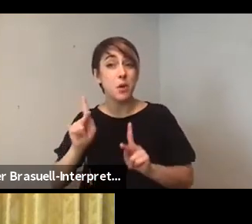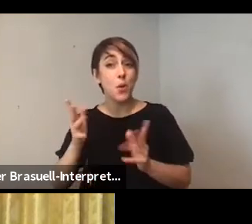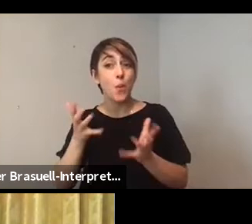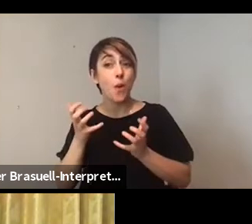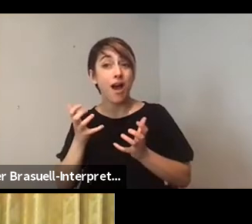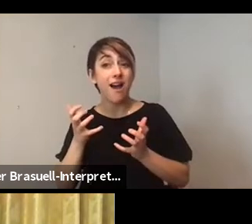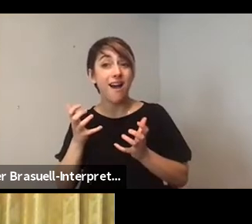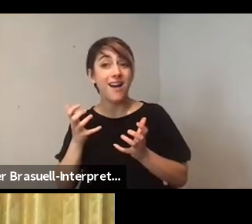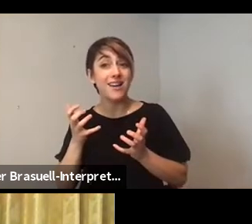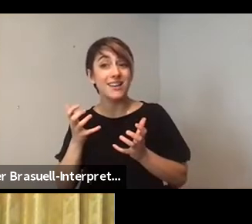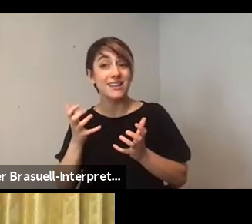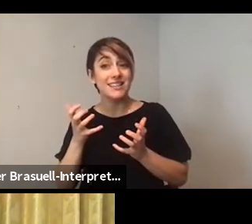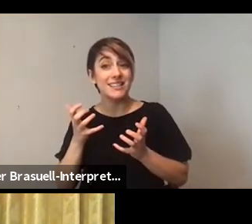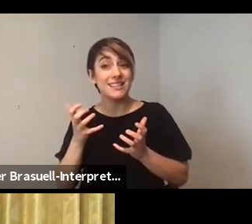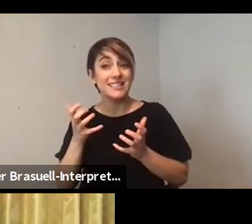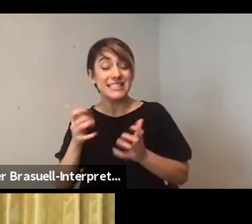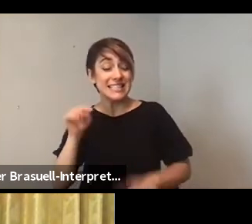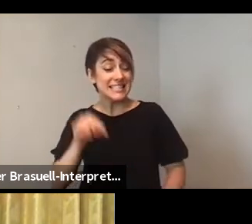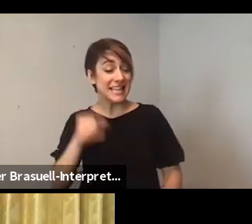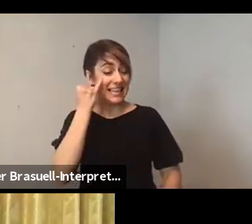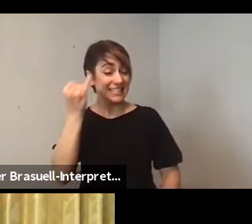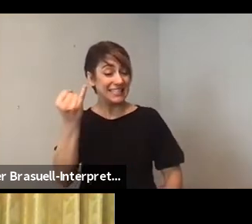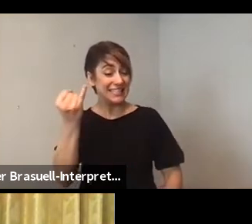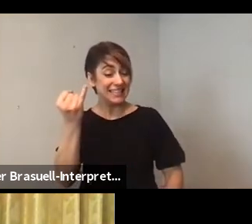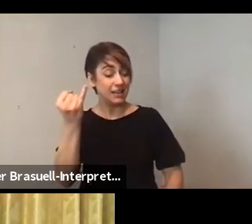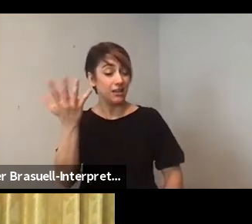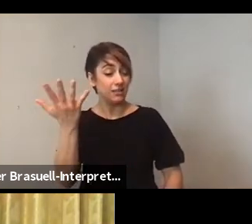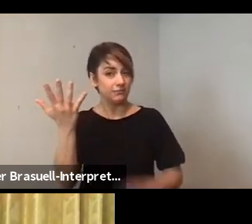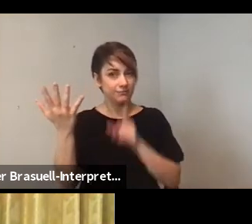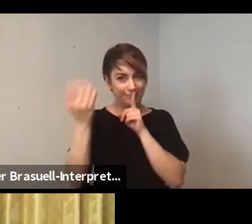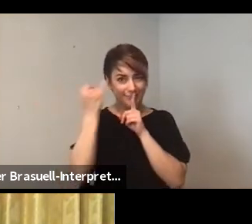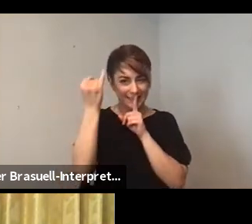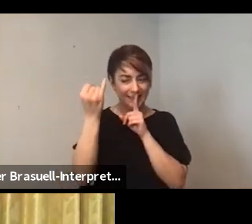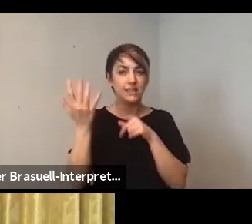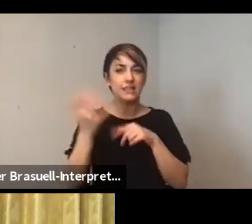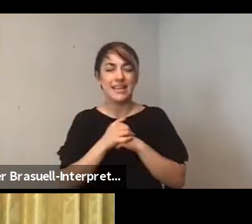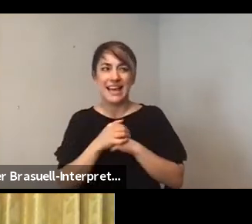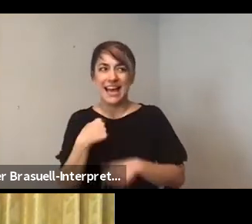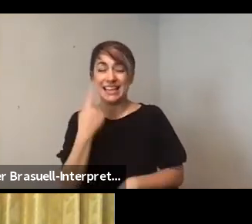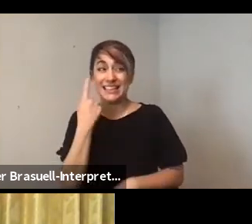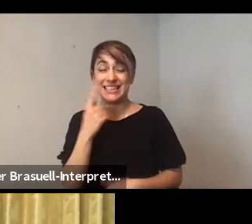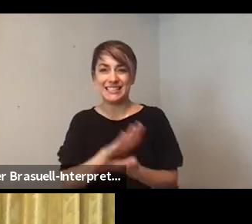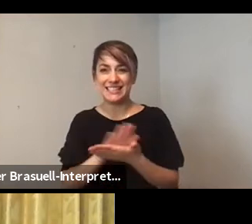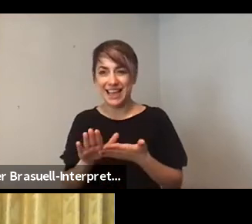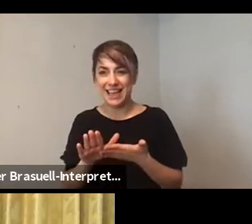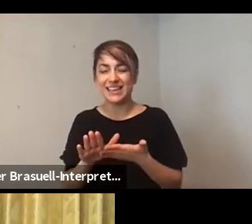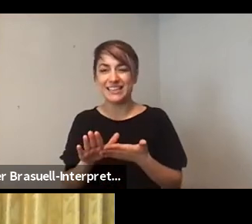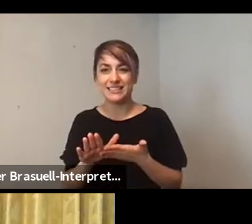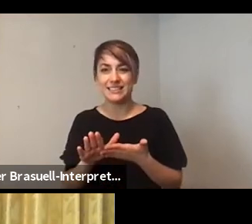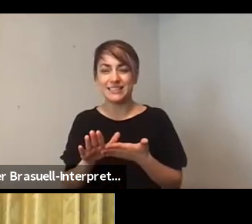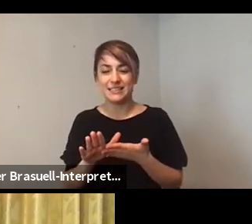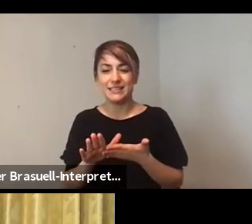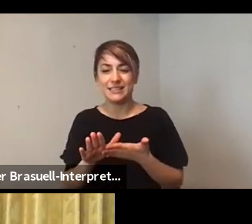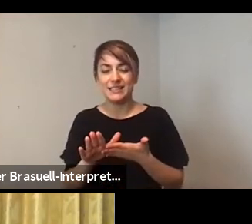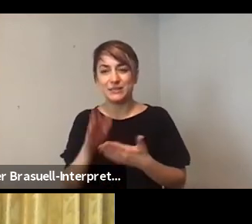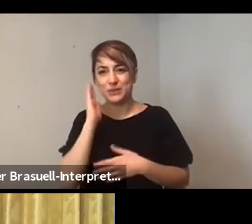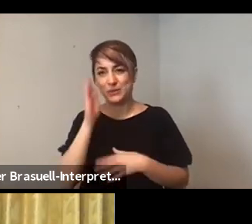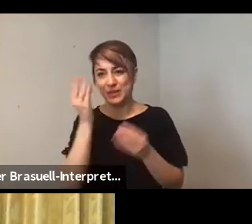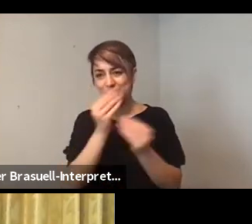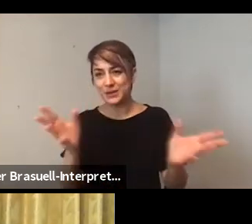this idea and to do something, I think it's nice. I mean, I just share with you. I want to put all the actors like